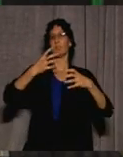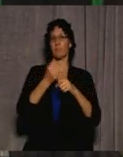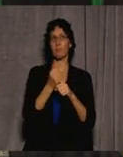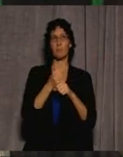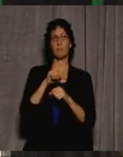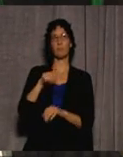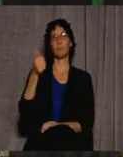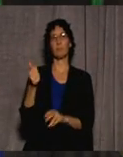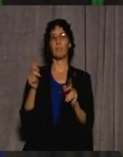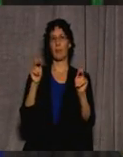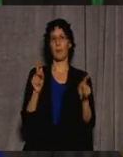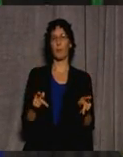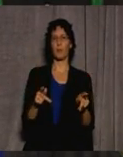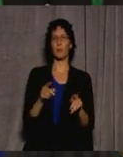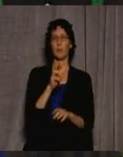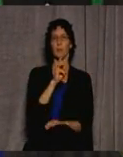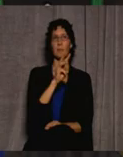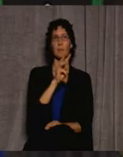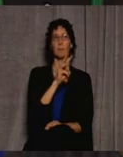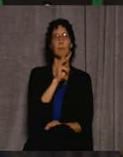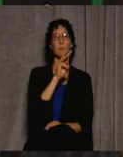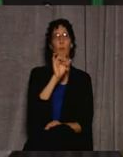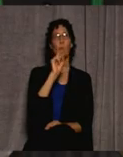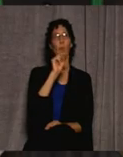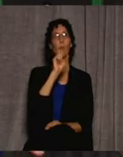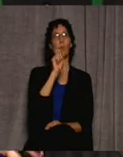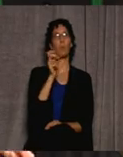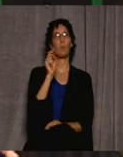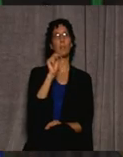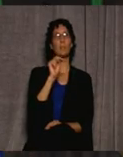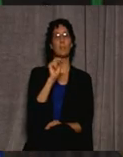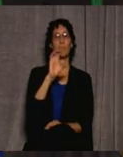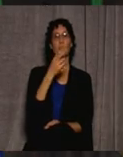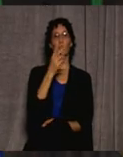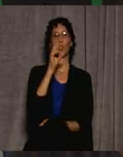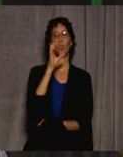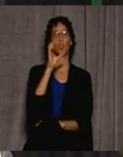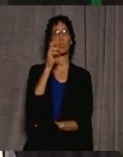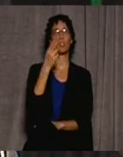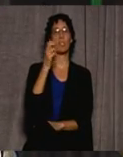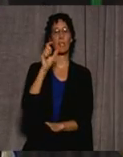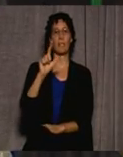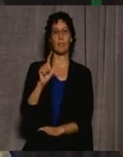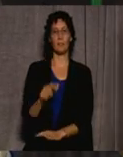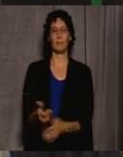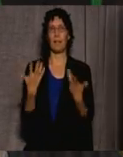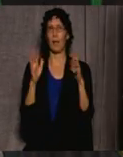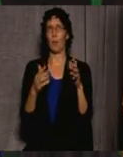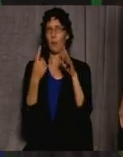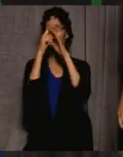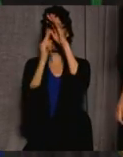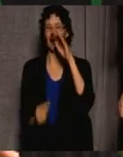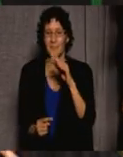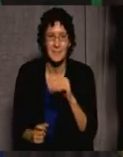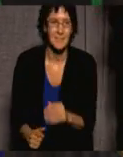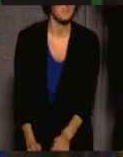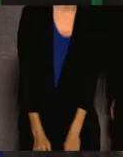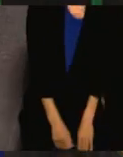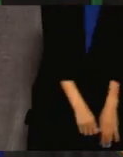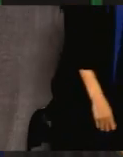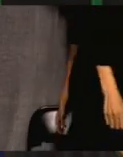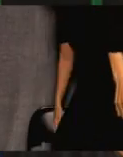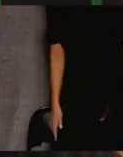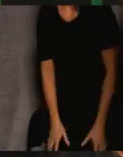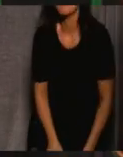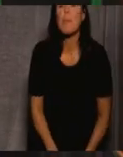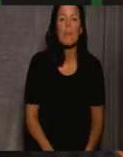like to read a lot, Winston Churchill, I don't have his quote and I don't remember it. My staff prepares it, but of course I lose it. But in essence, Winston Churchill